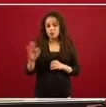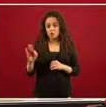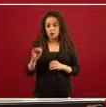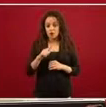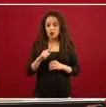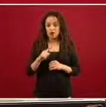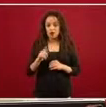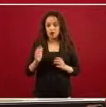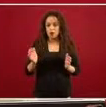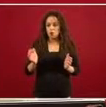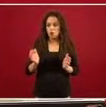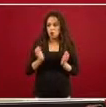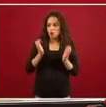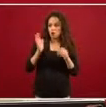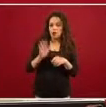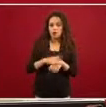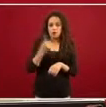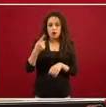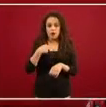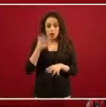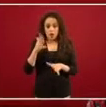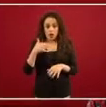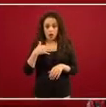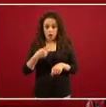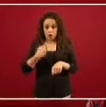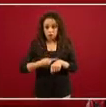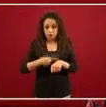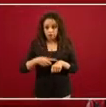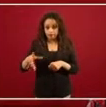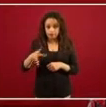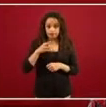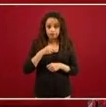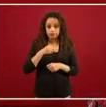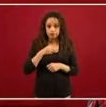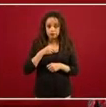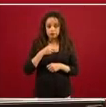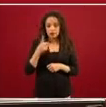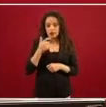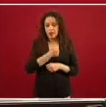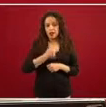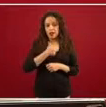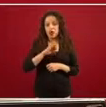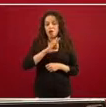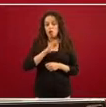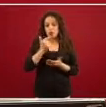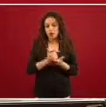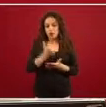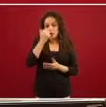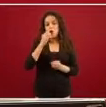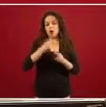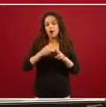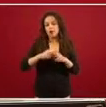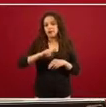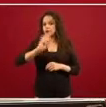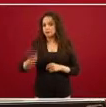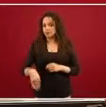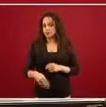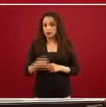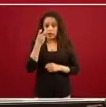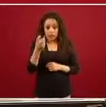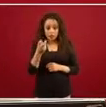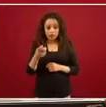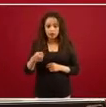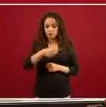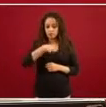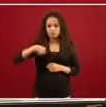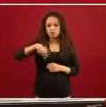is there is a high risk of you having a disease that would surprise you and